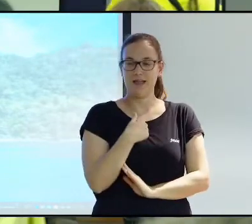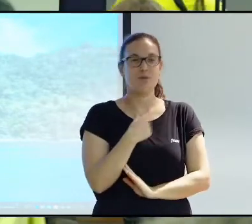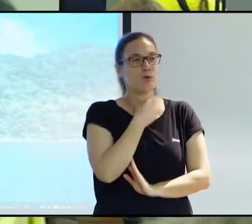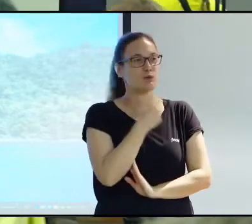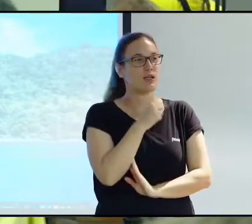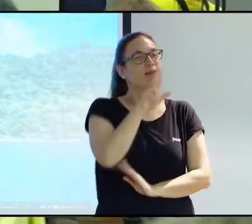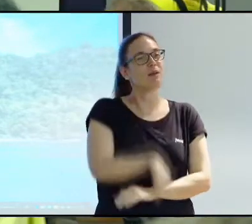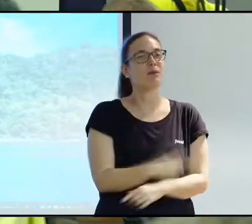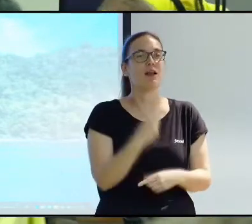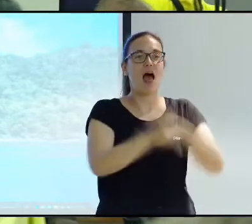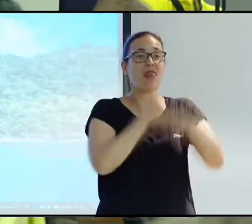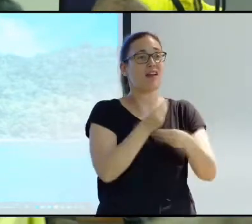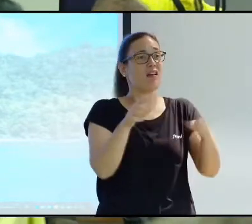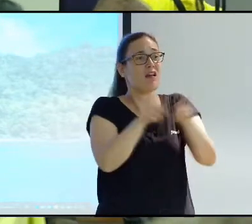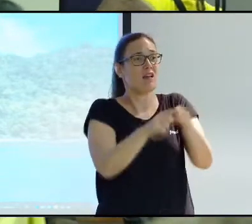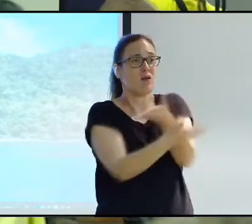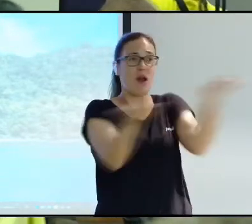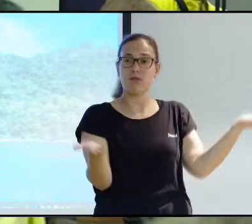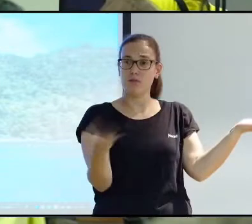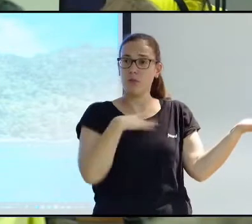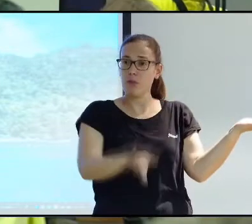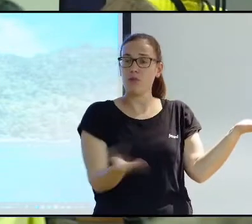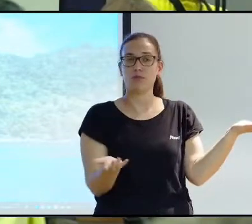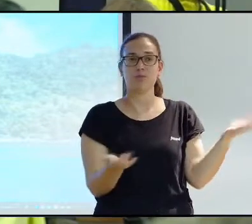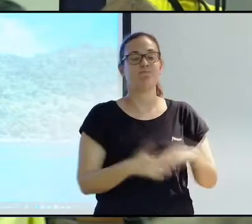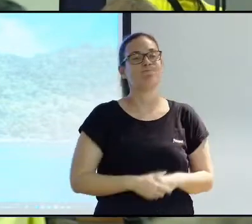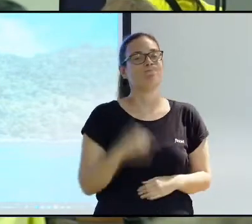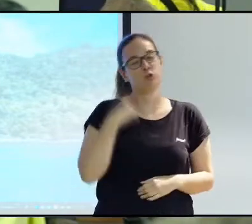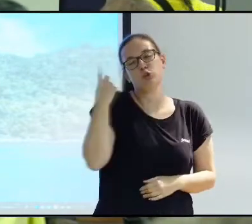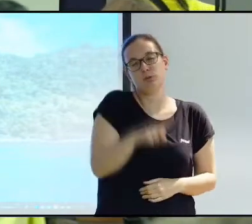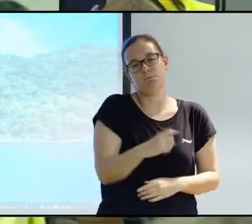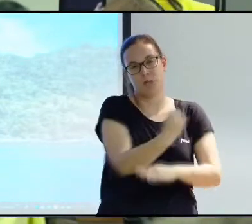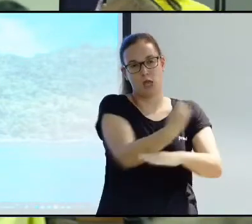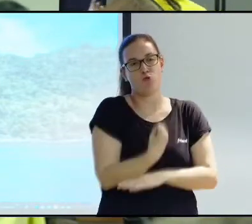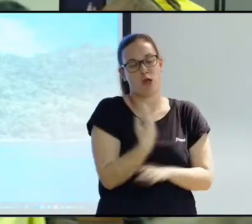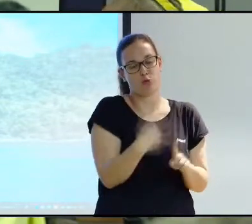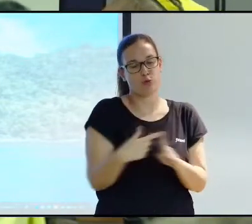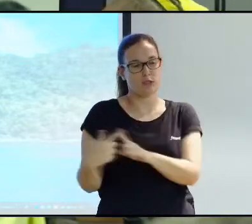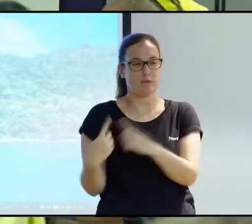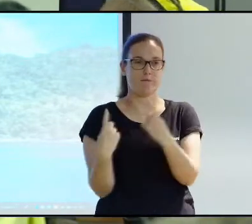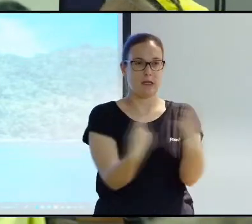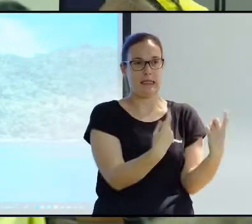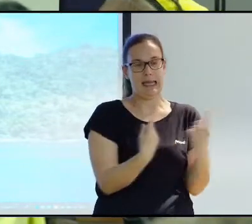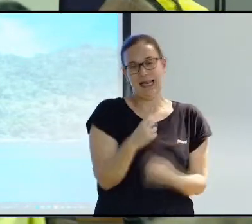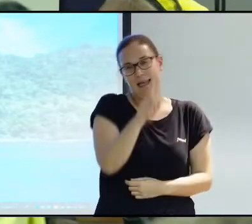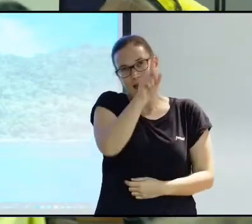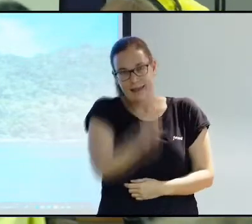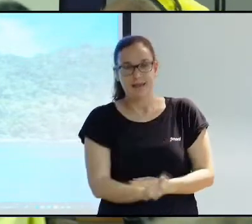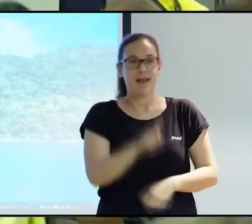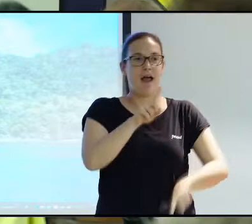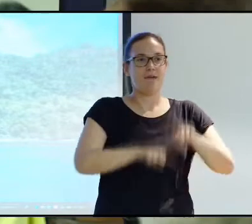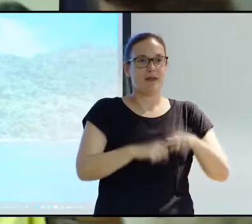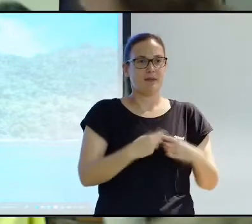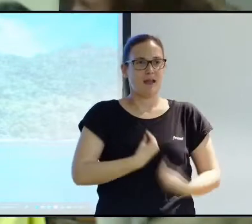children, because that's what everyone likes, and I would like to be able to do that too. I like to do what everyone else can do. I know that I'm always going to need help for many, many things. Sometimes